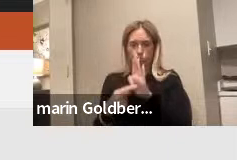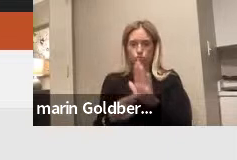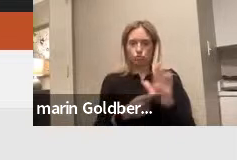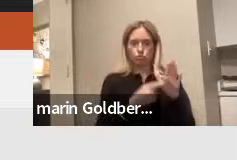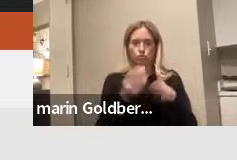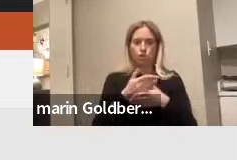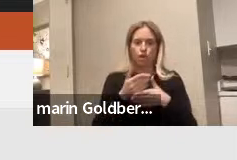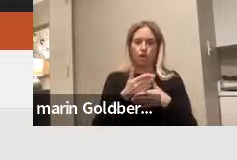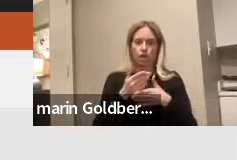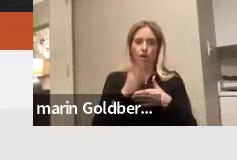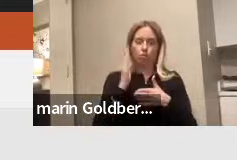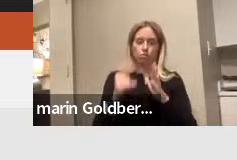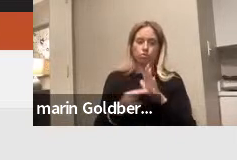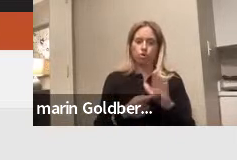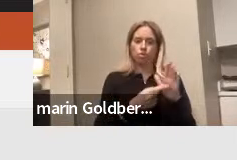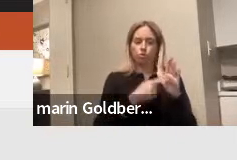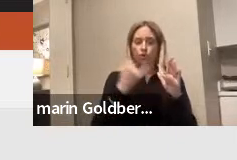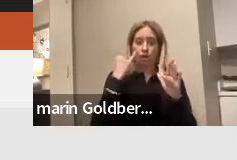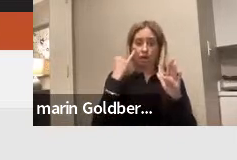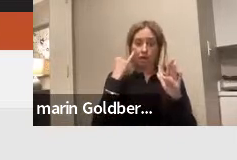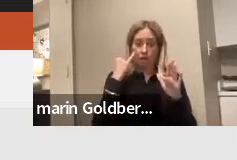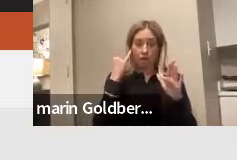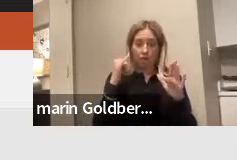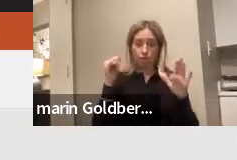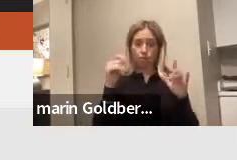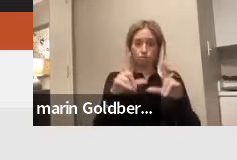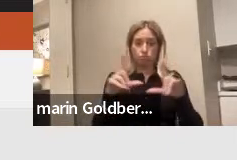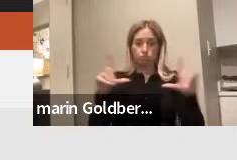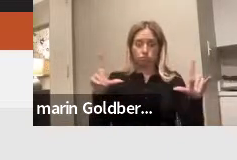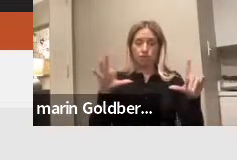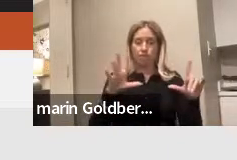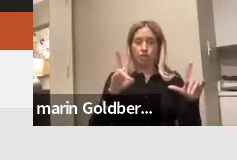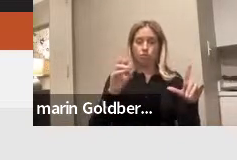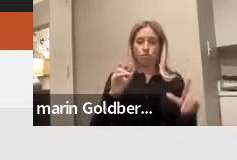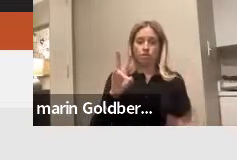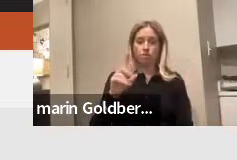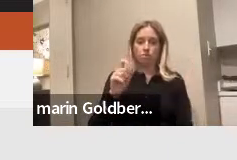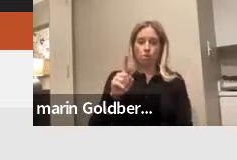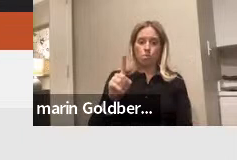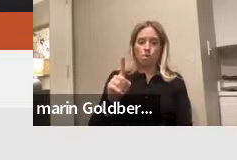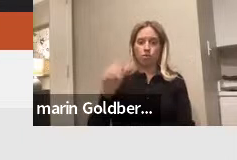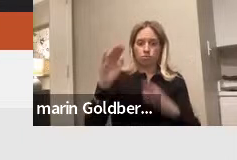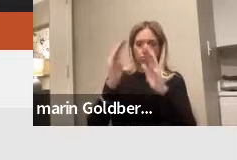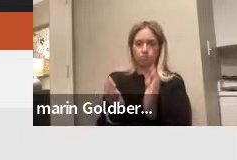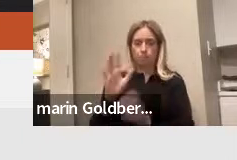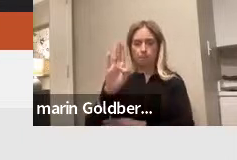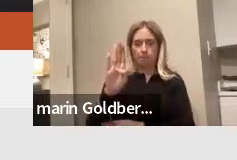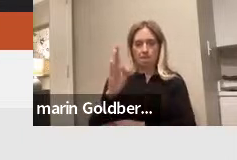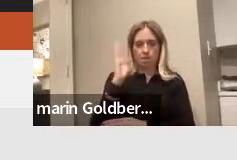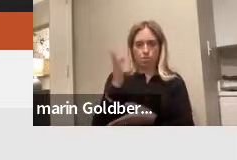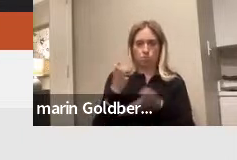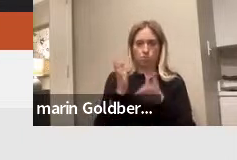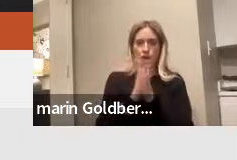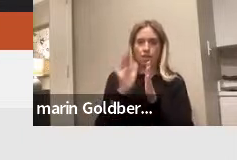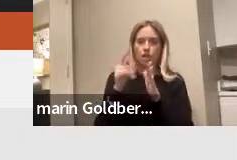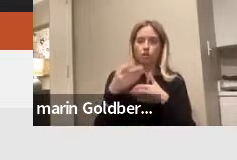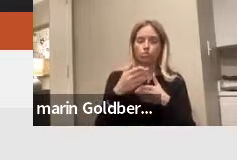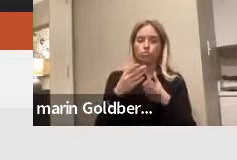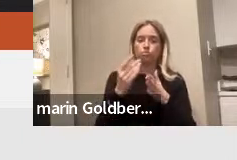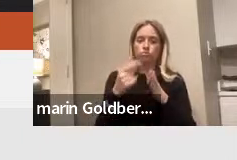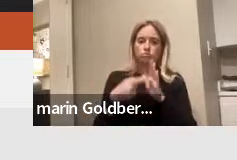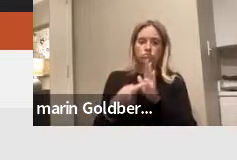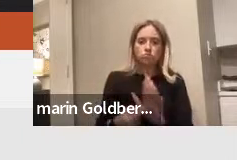that. And then if you jump back out to 5207.1 subsection B, it asks that you show drawings